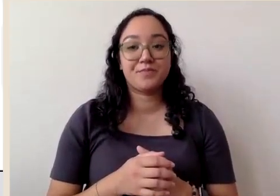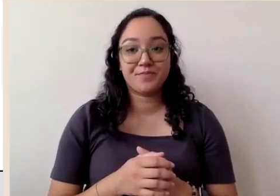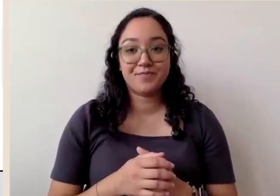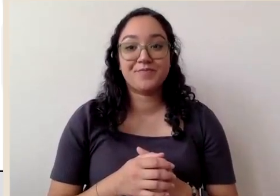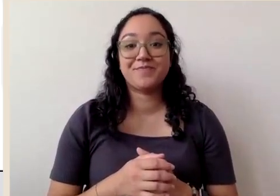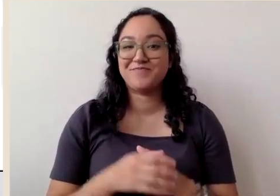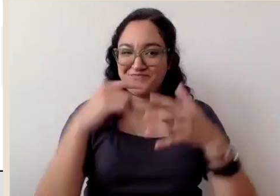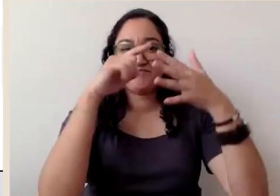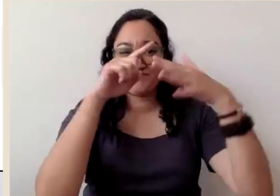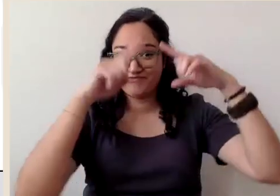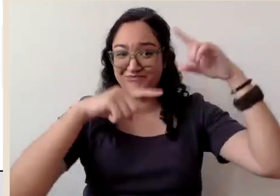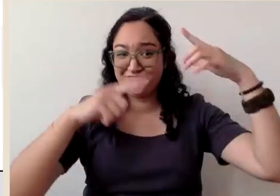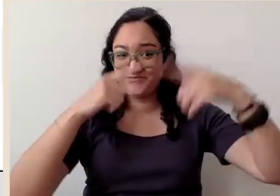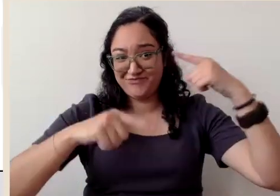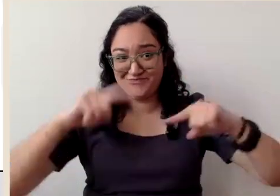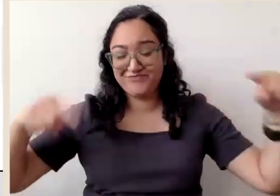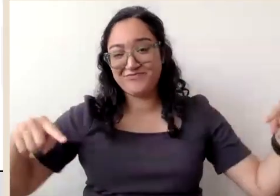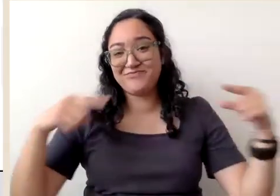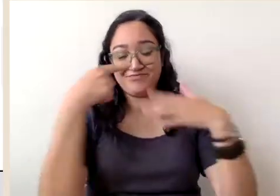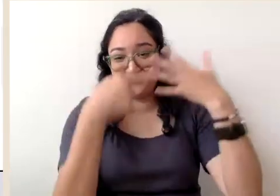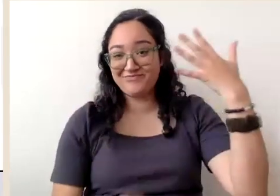It's a variety of things, right?